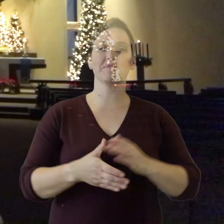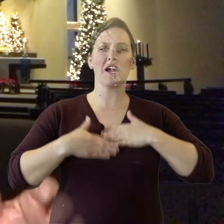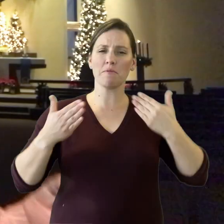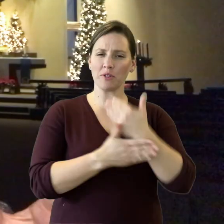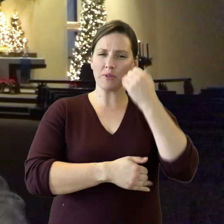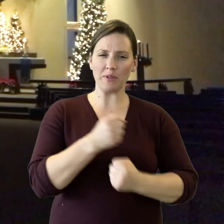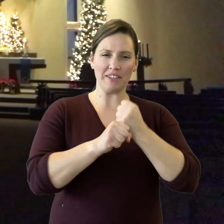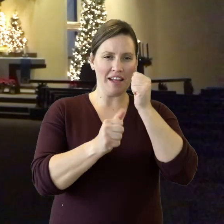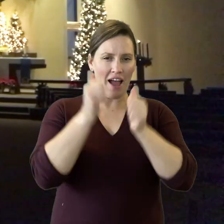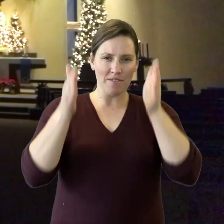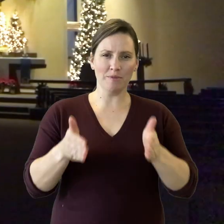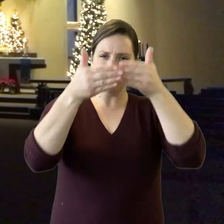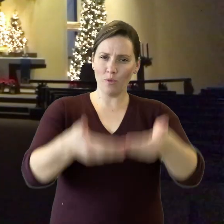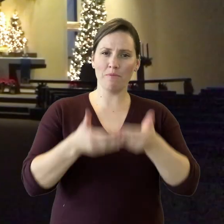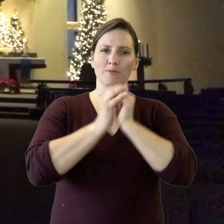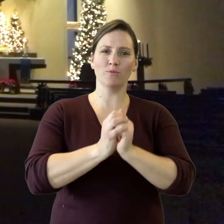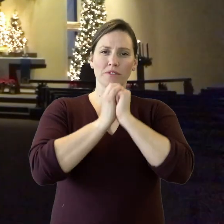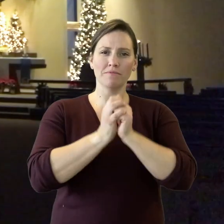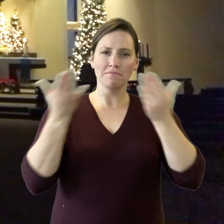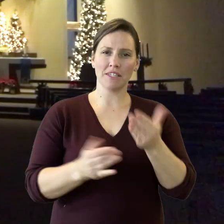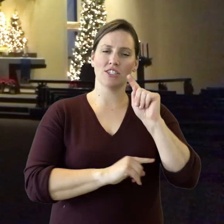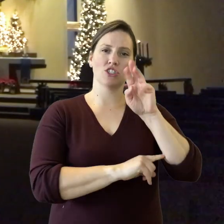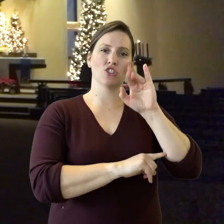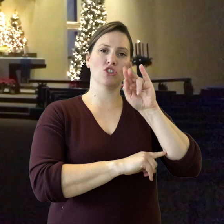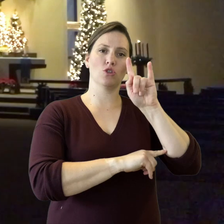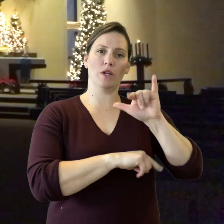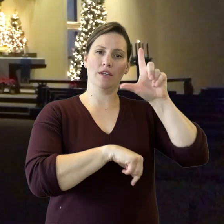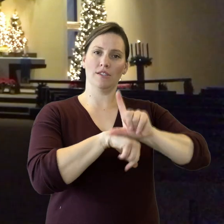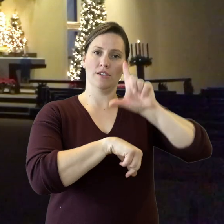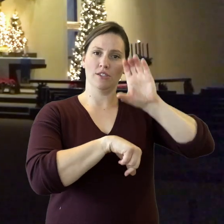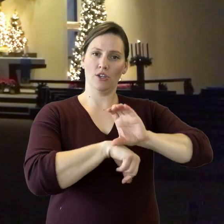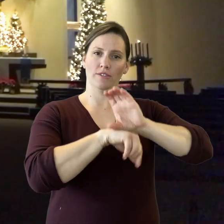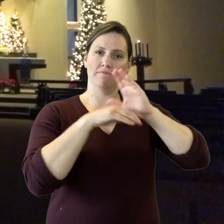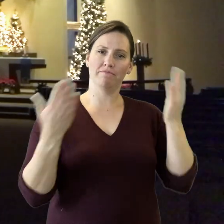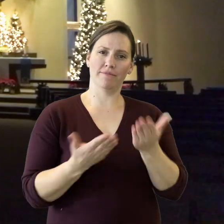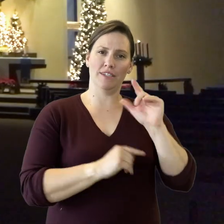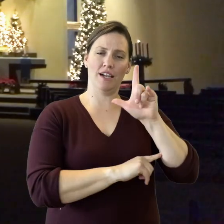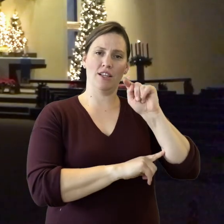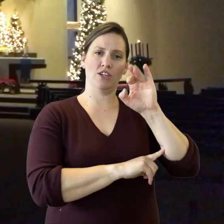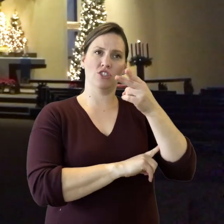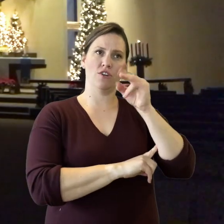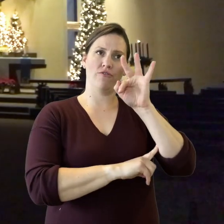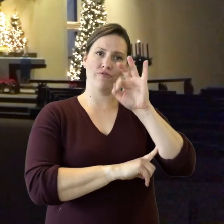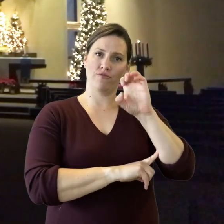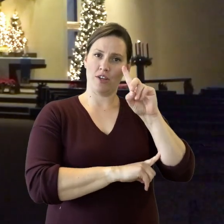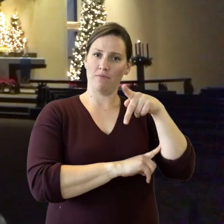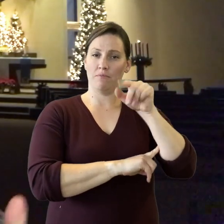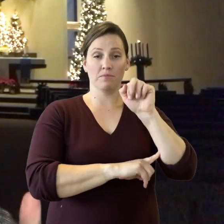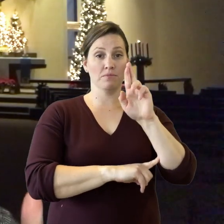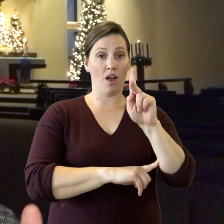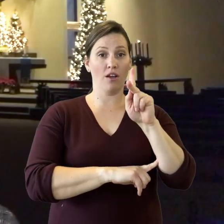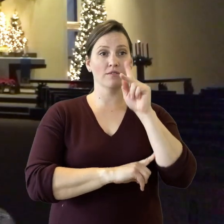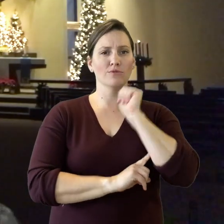Happy New Year, everybody, and welcome to worship here at Trinity Lutheran Church in Litchfield Park, Arizona. We're glad you're with us today as we